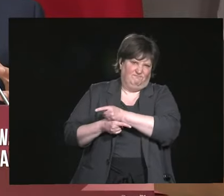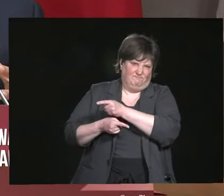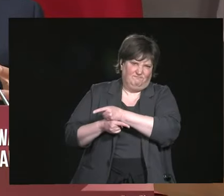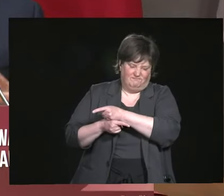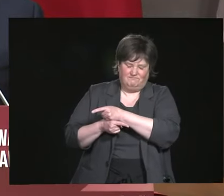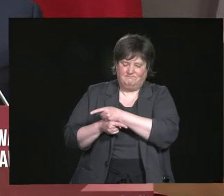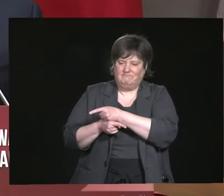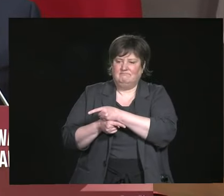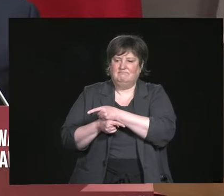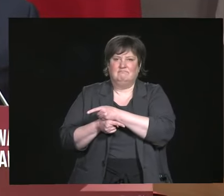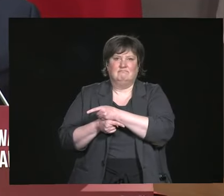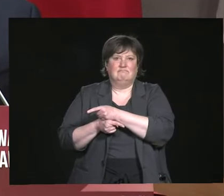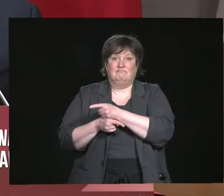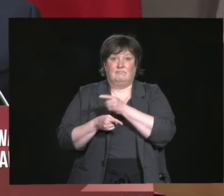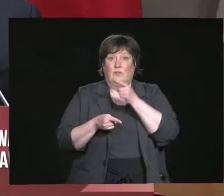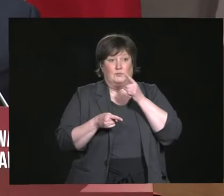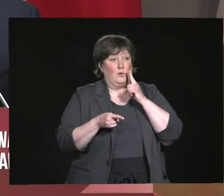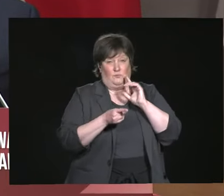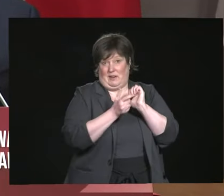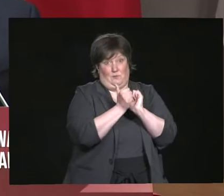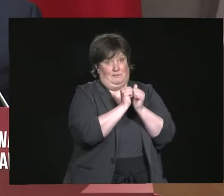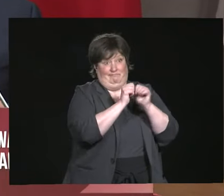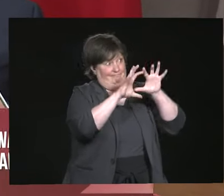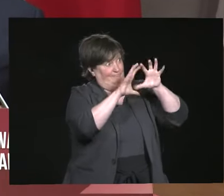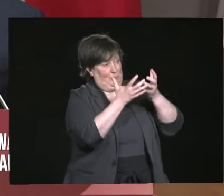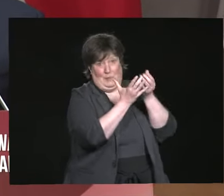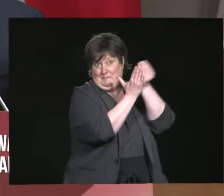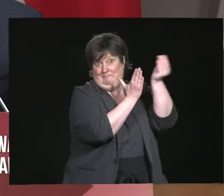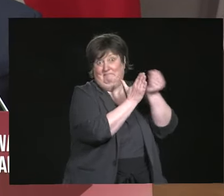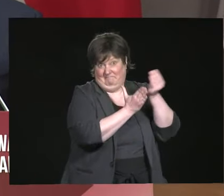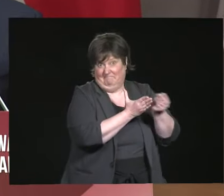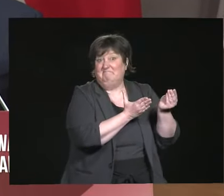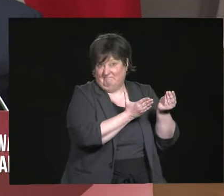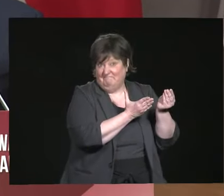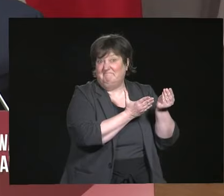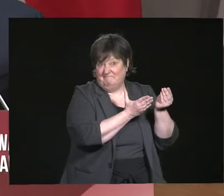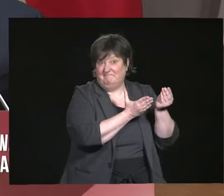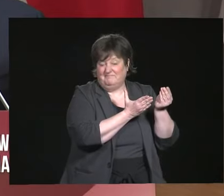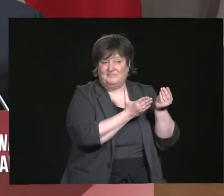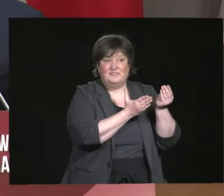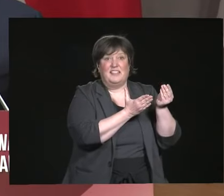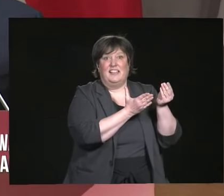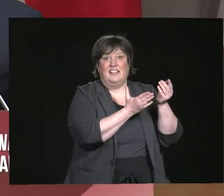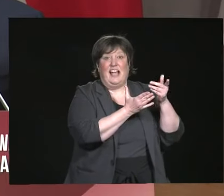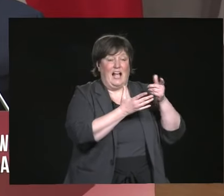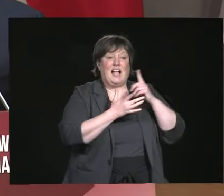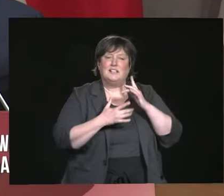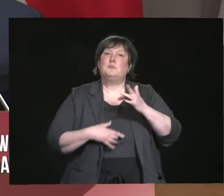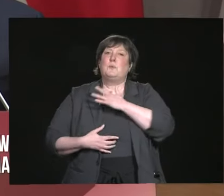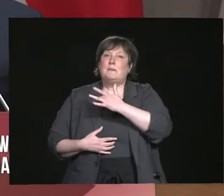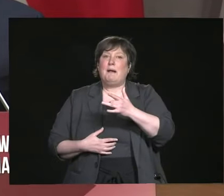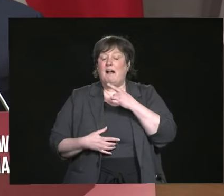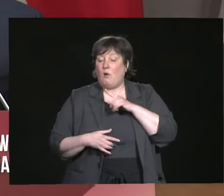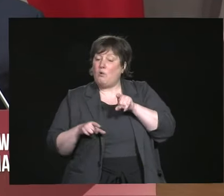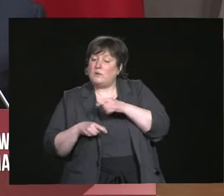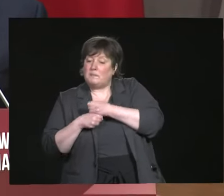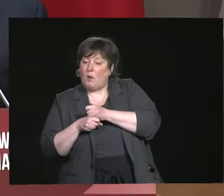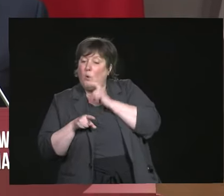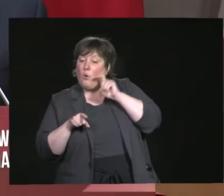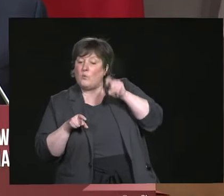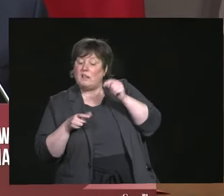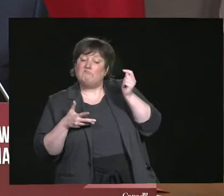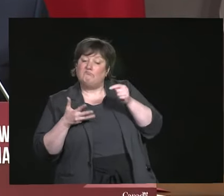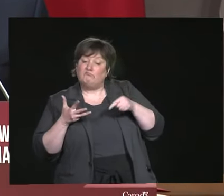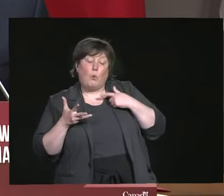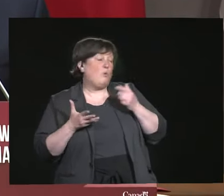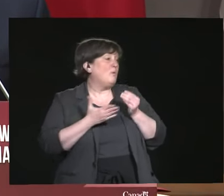demand. And of course, we recognize that our global supply chains are also, there's enormous amount of pressure and they're unstable as well. That's